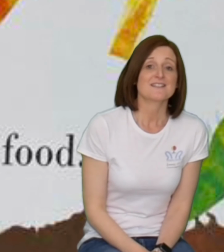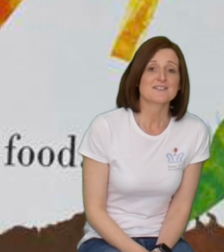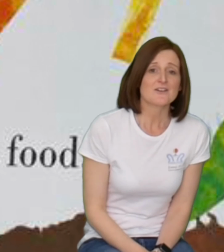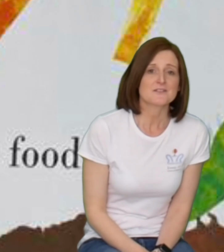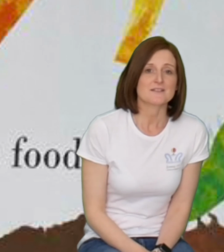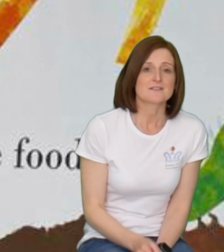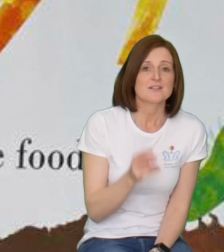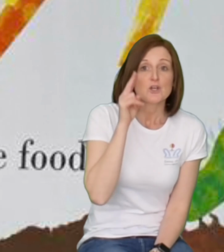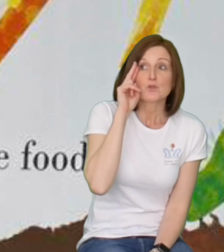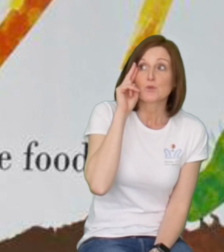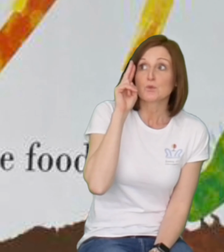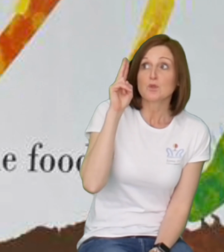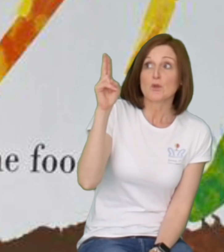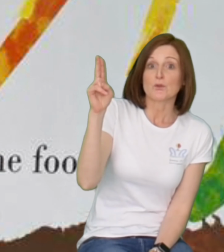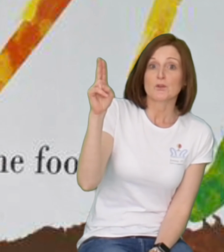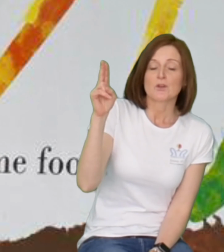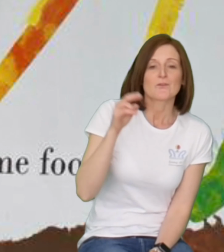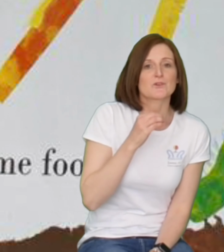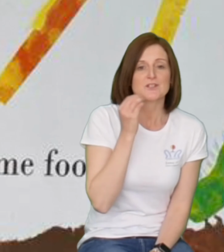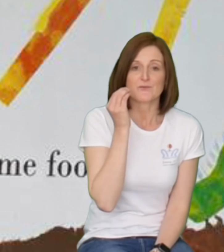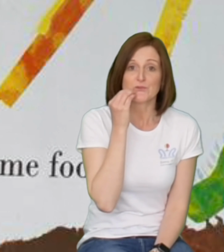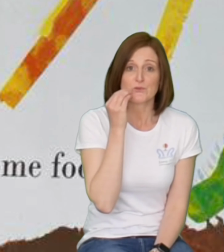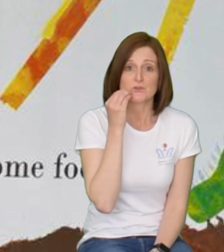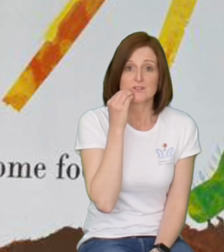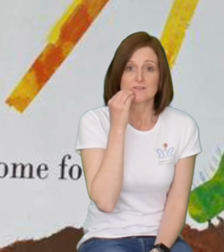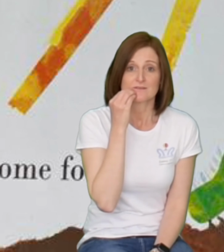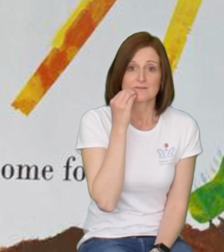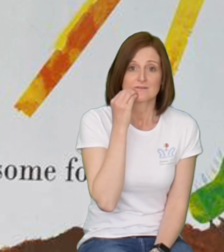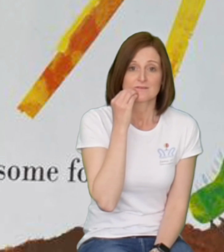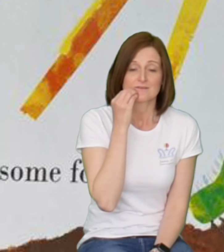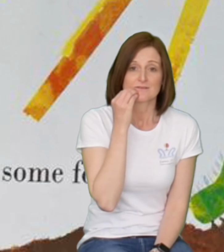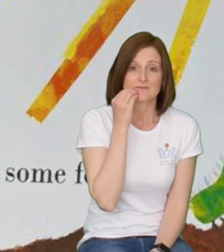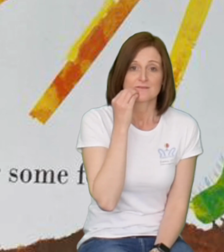He started to look for some food.